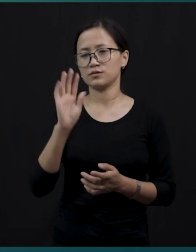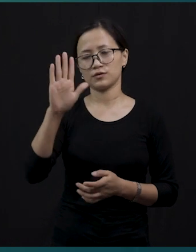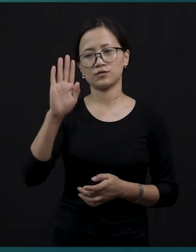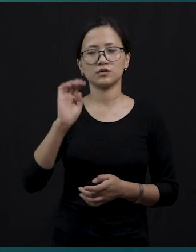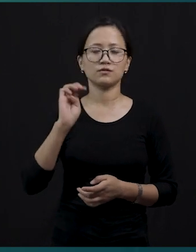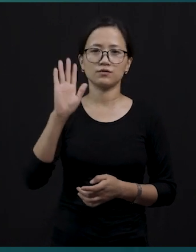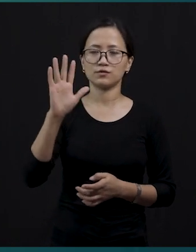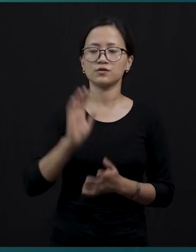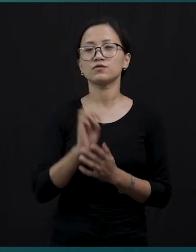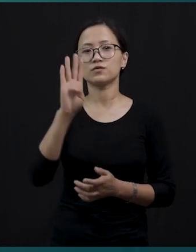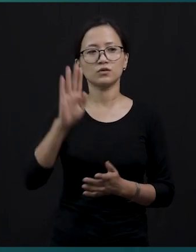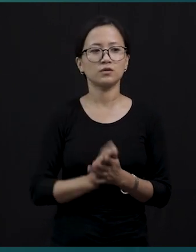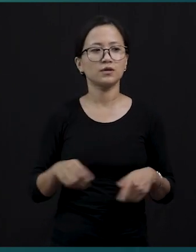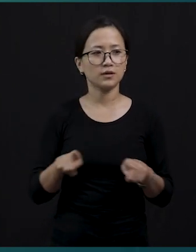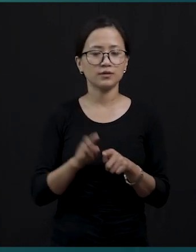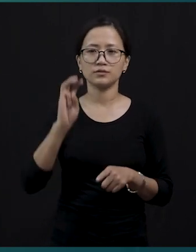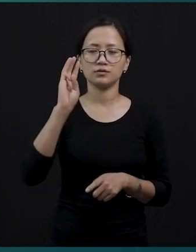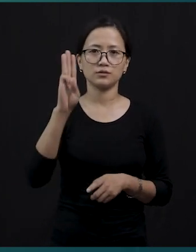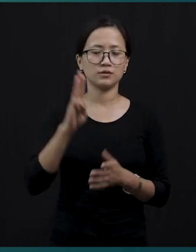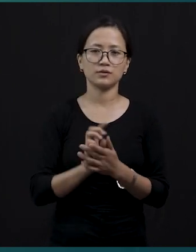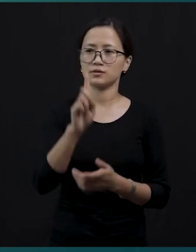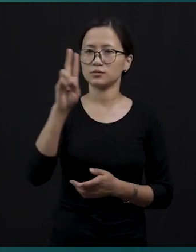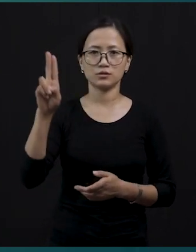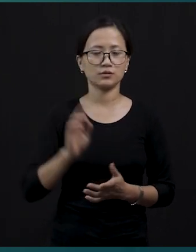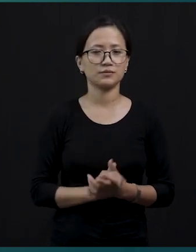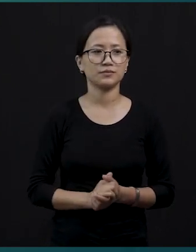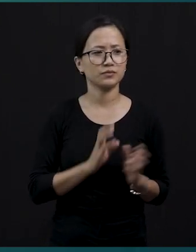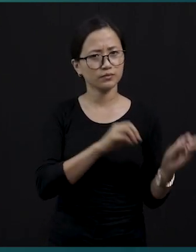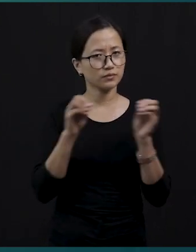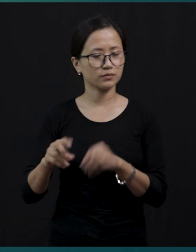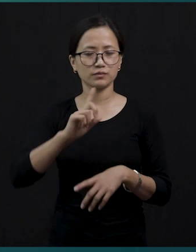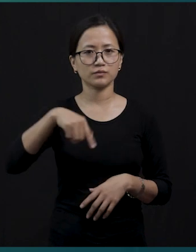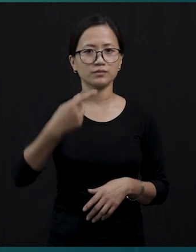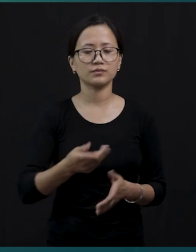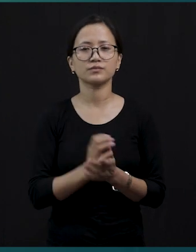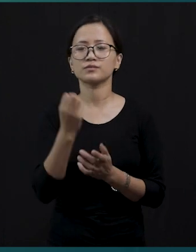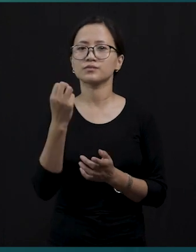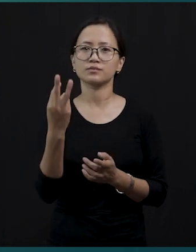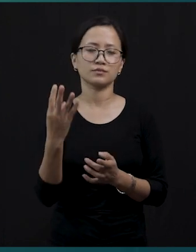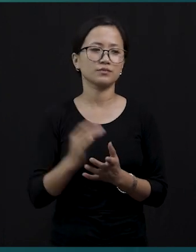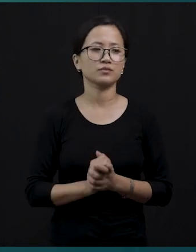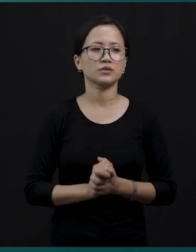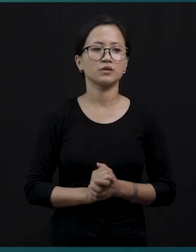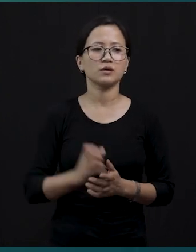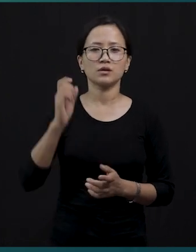354. Next you have 312, right? Let's move to the next number. That